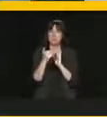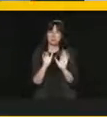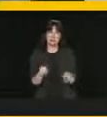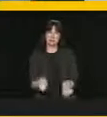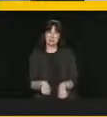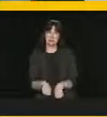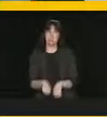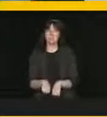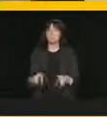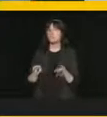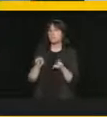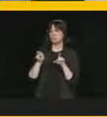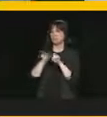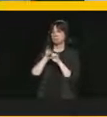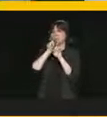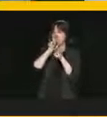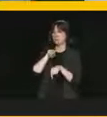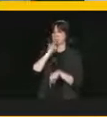dépistage à l'échelle